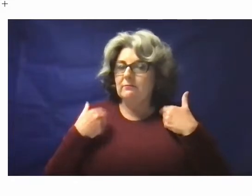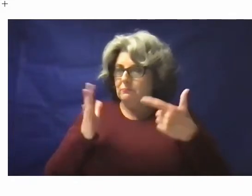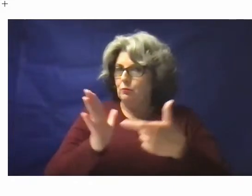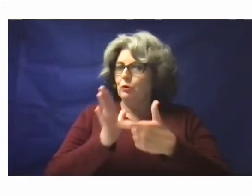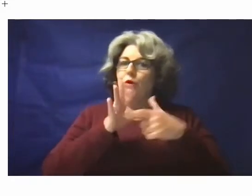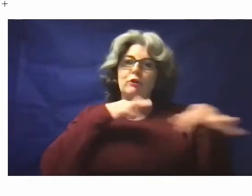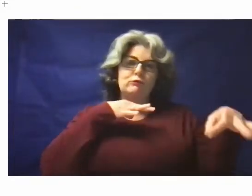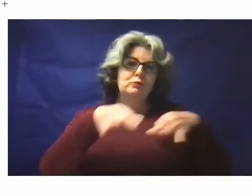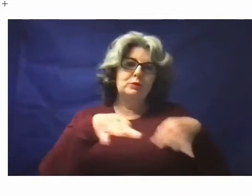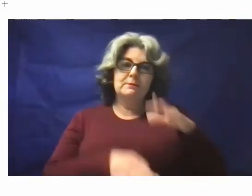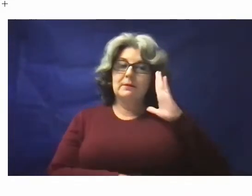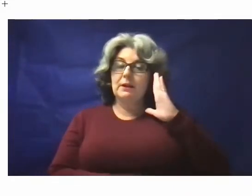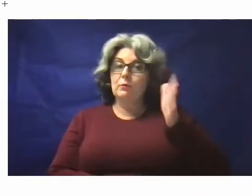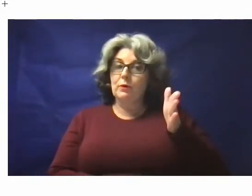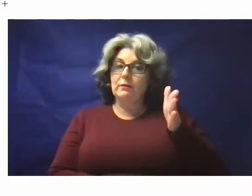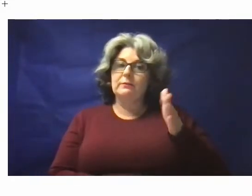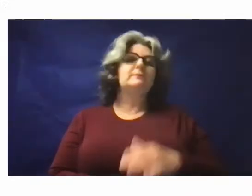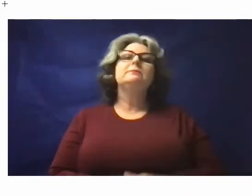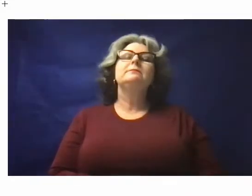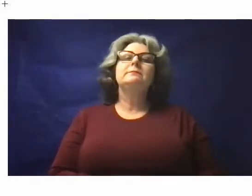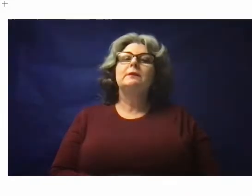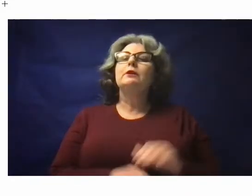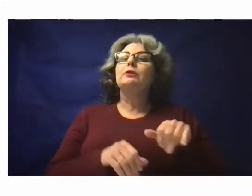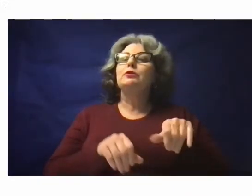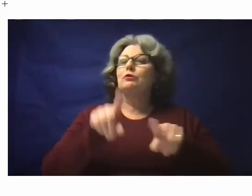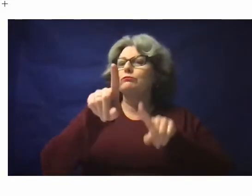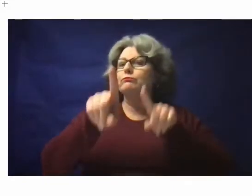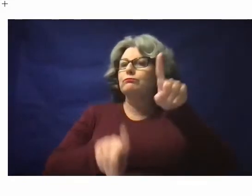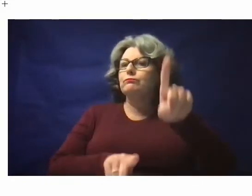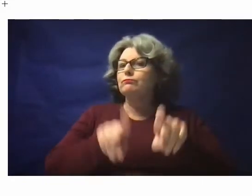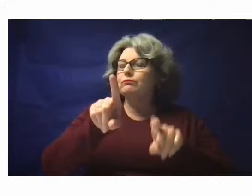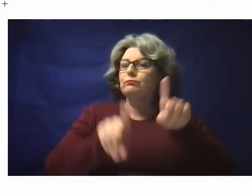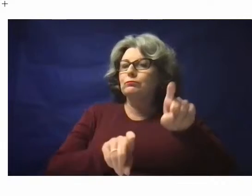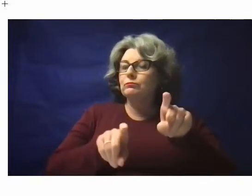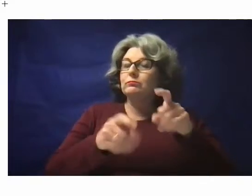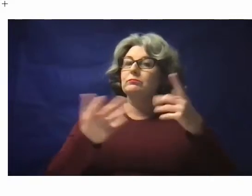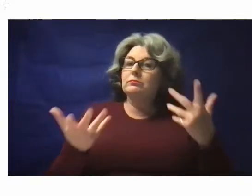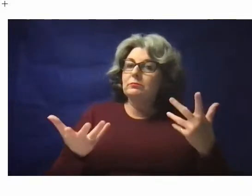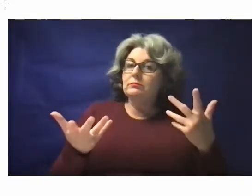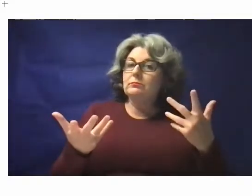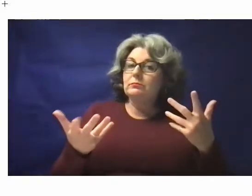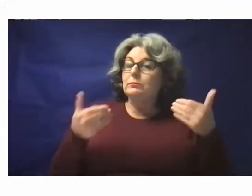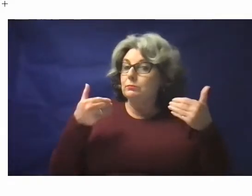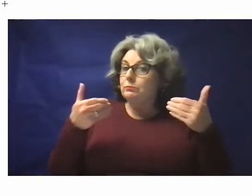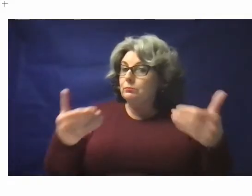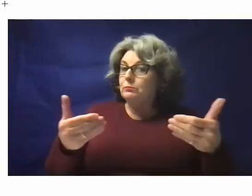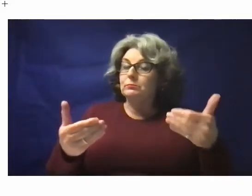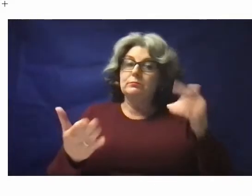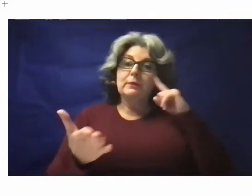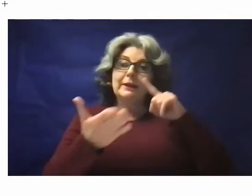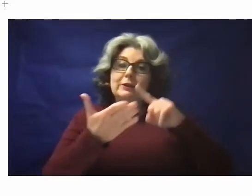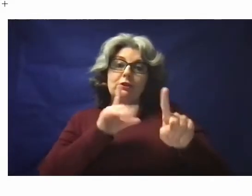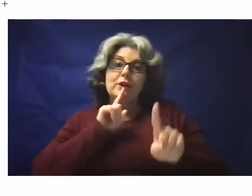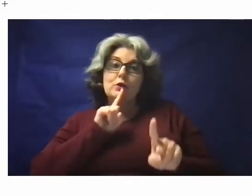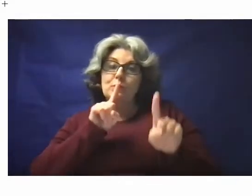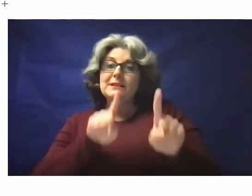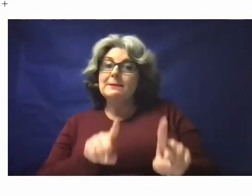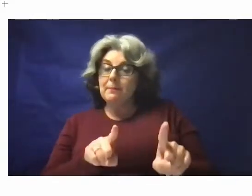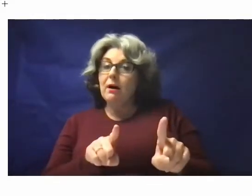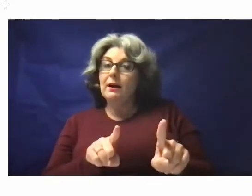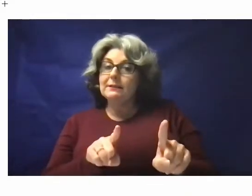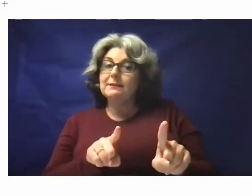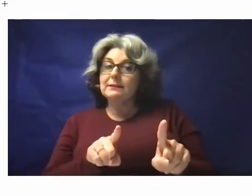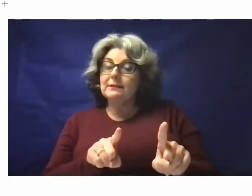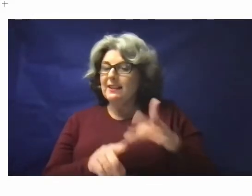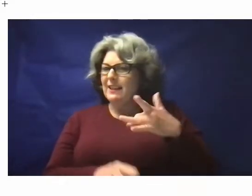it, obviously in the screening question response. So, you know, do that and have a look at your response, and if you